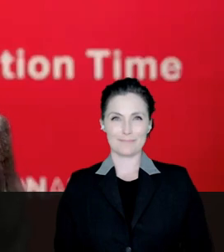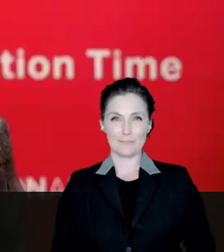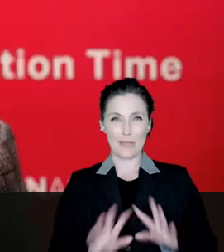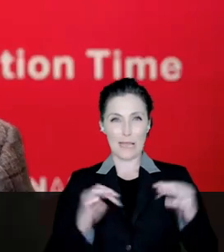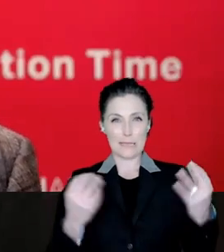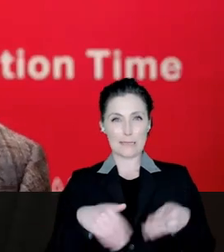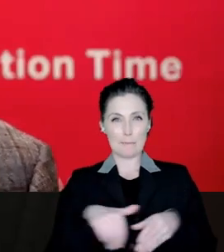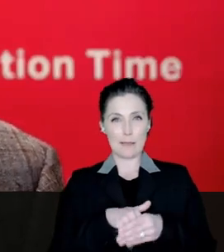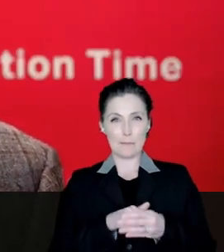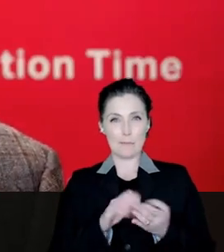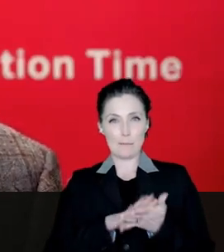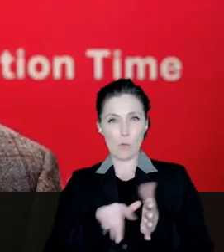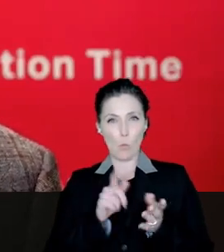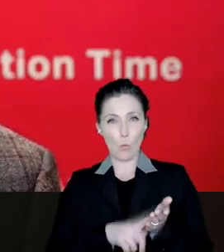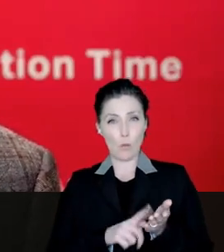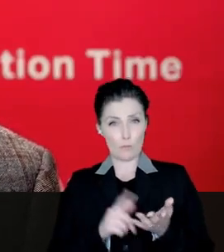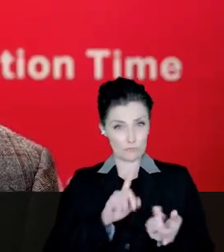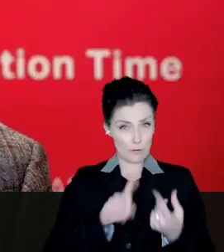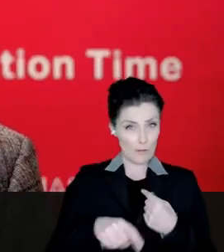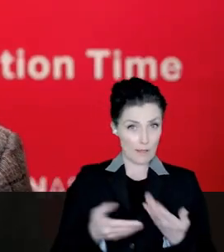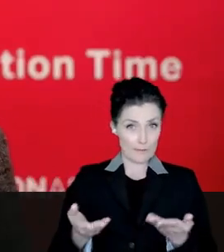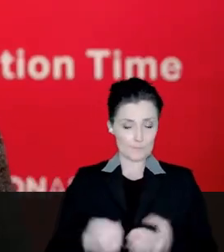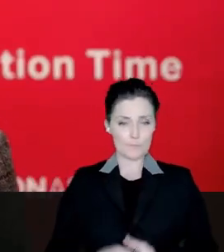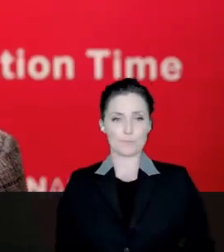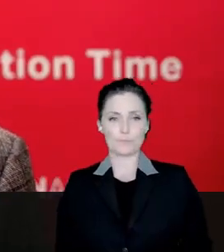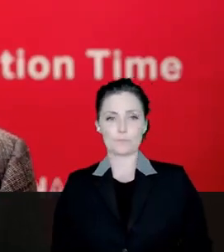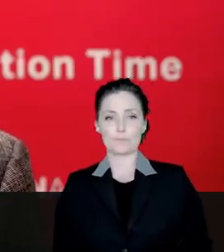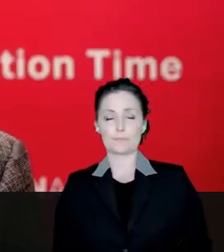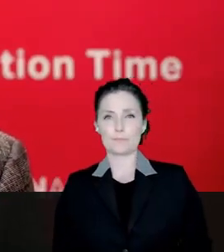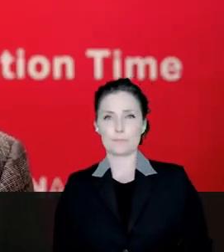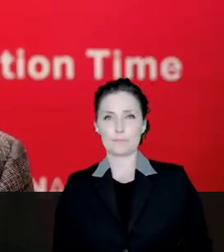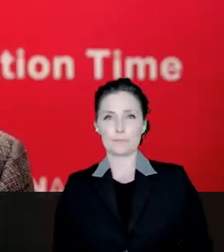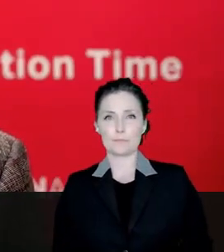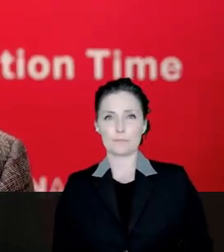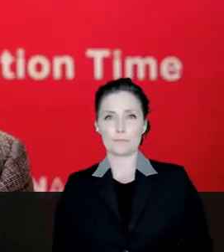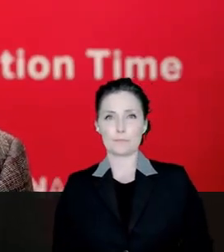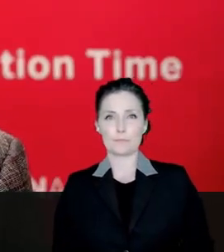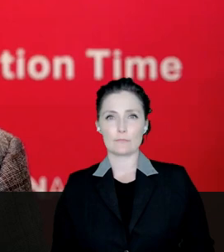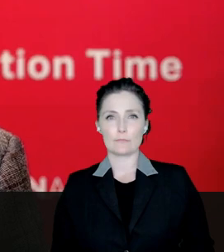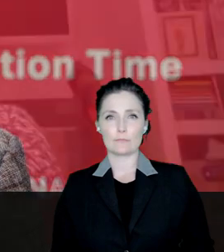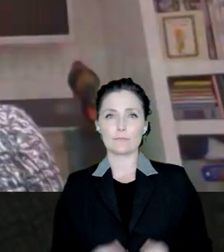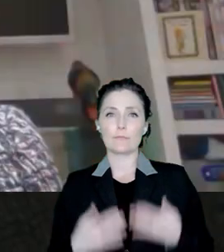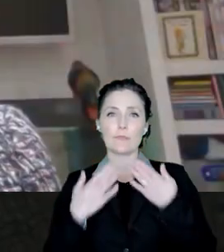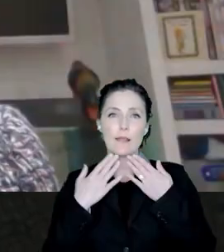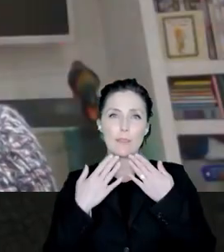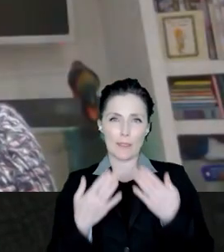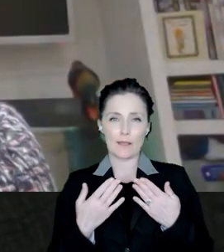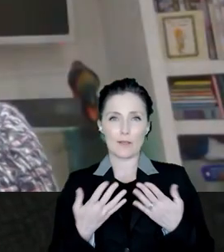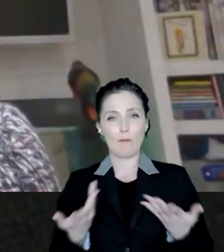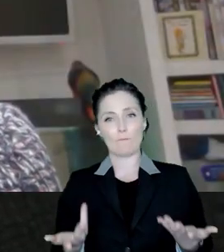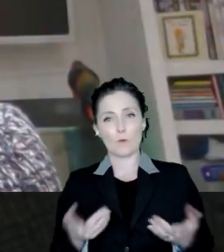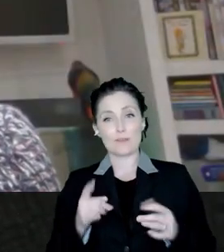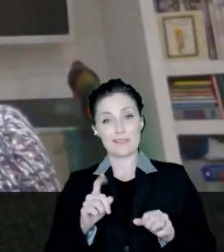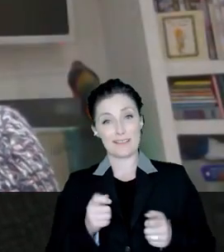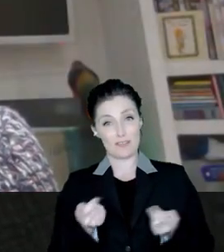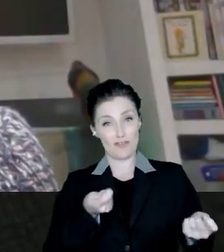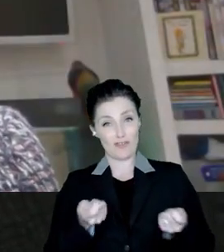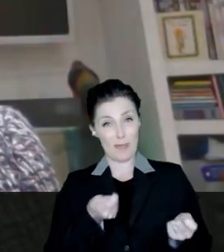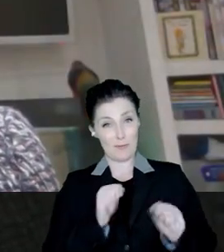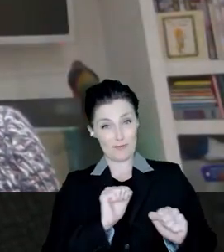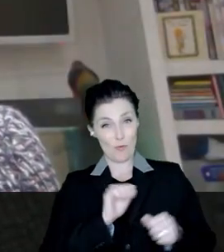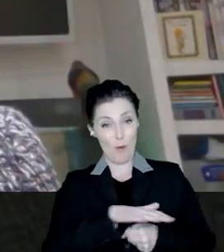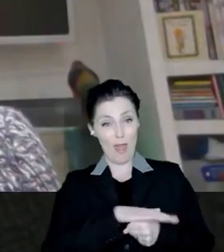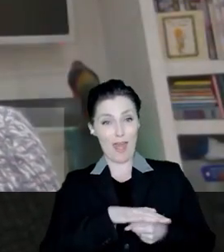you'd like to reply. Thank you, Chairman. This, of course, Chairman, is your area and you know it only too well. You have